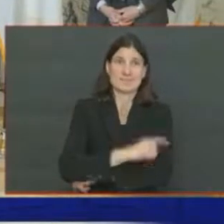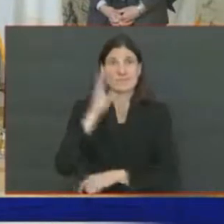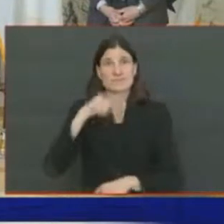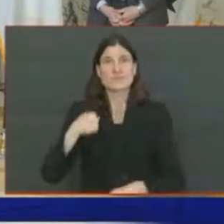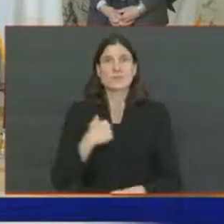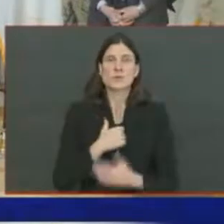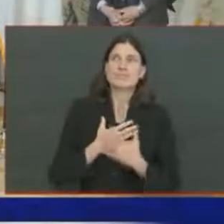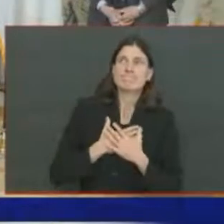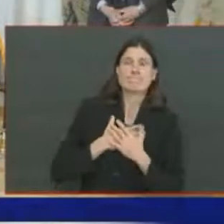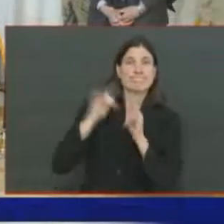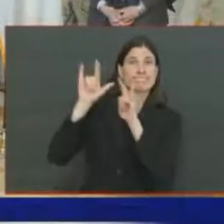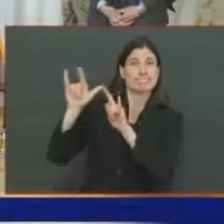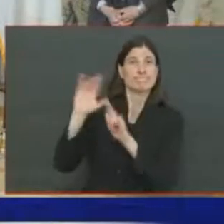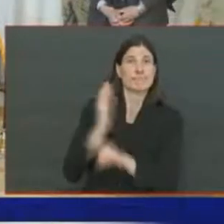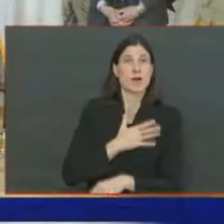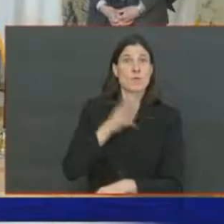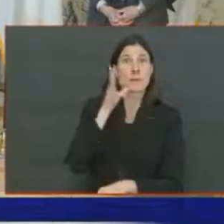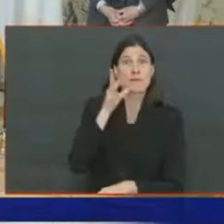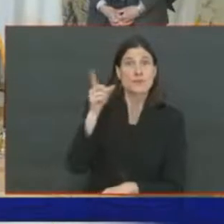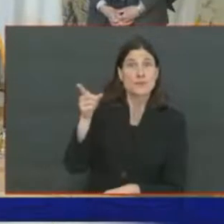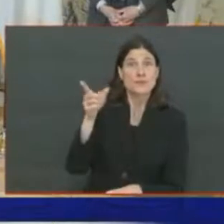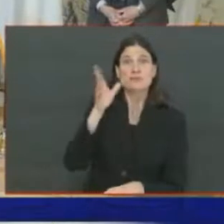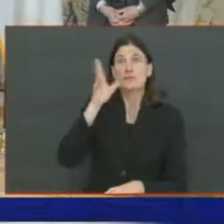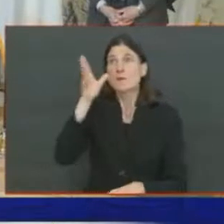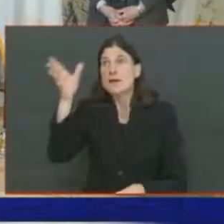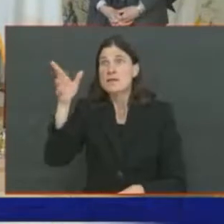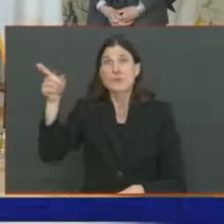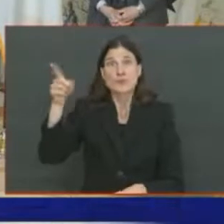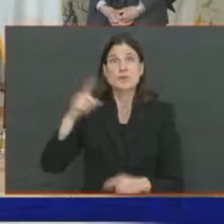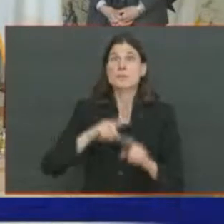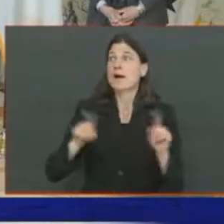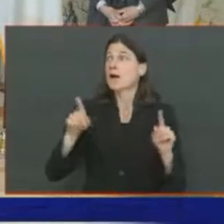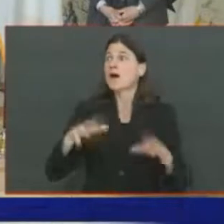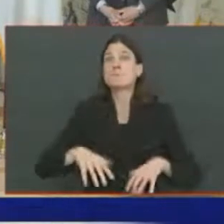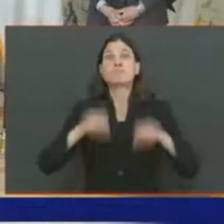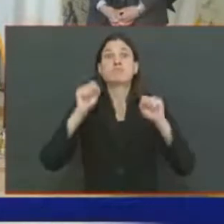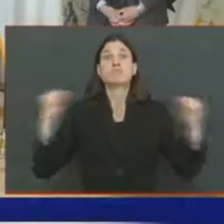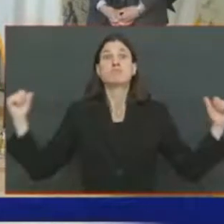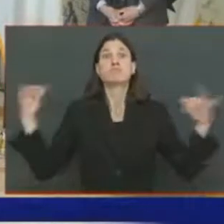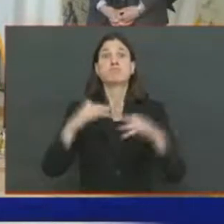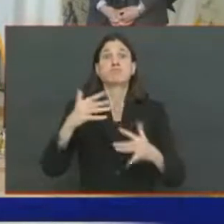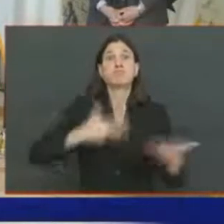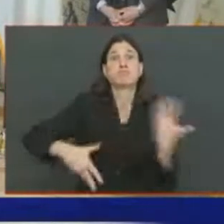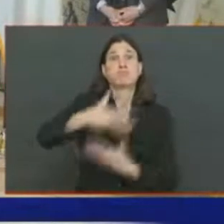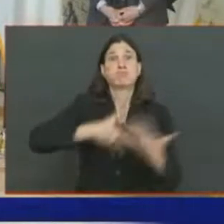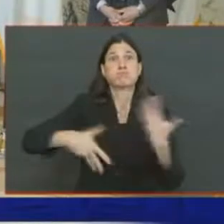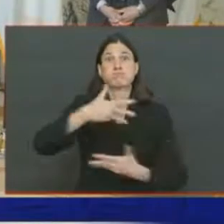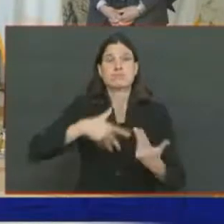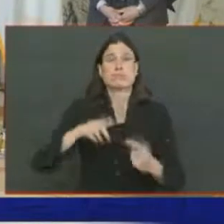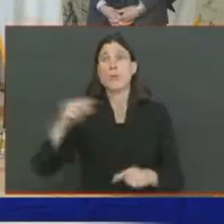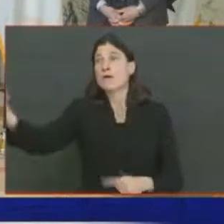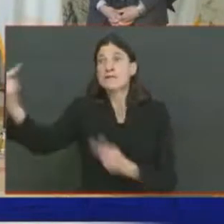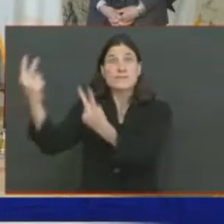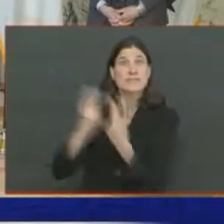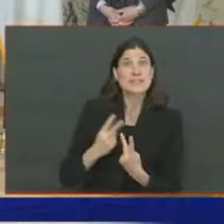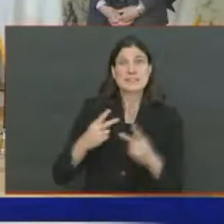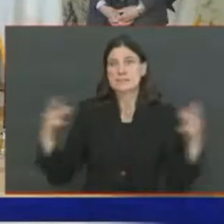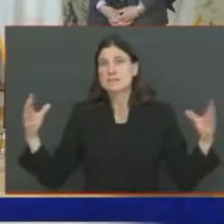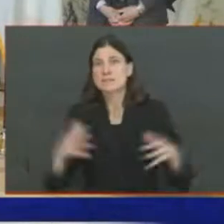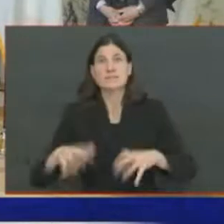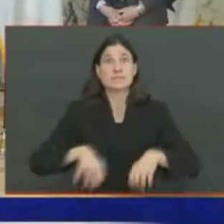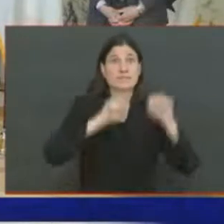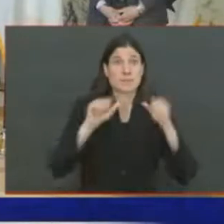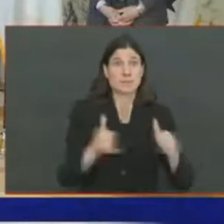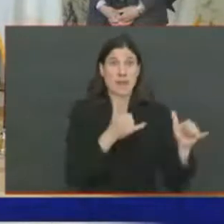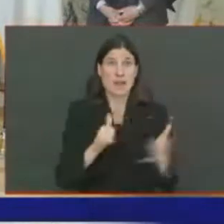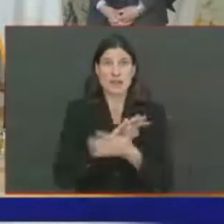No, in my family, what we would typically do for Mother's Day is everybody would go to my sister's house family, friends, and there